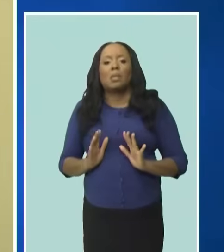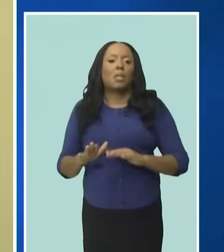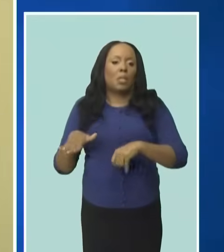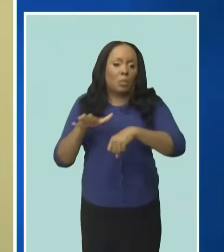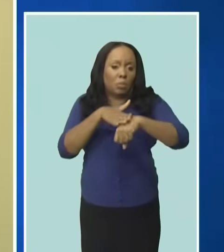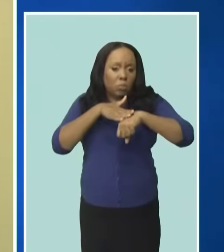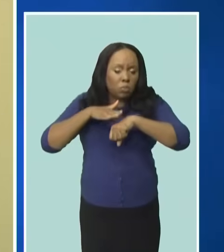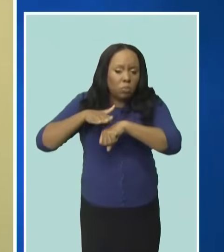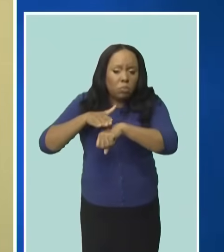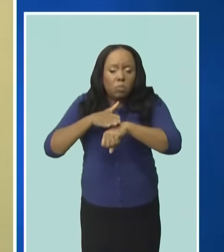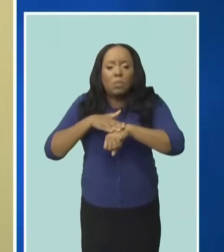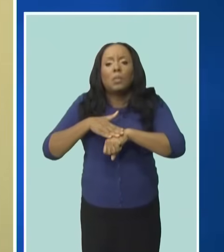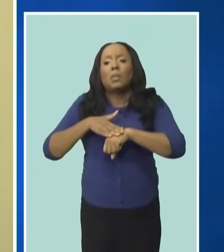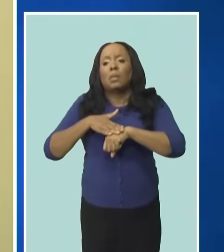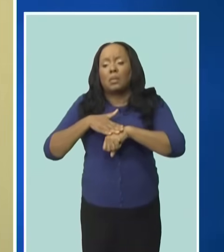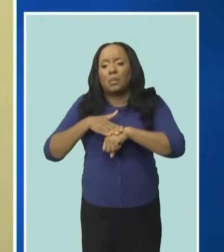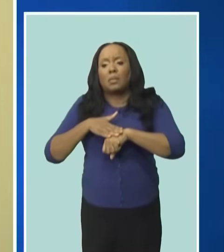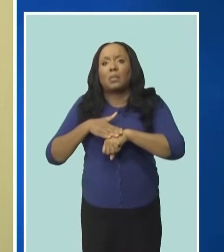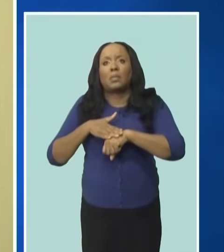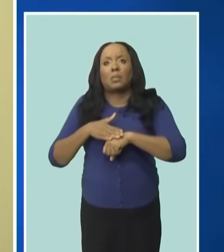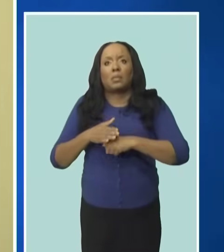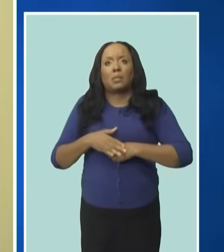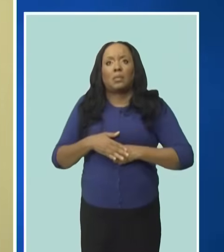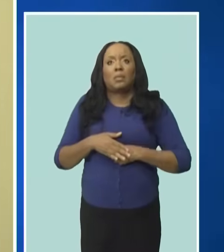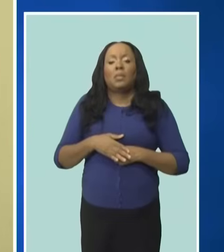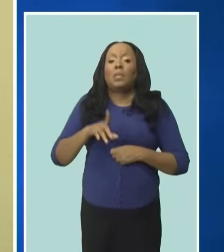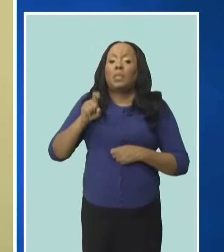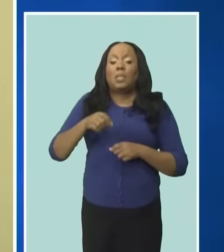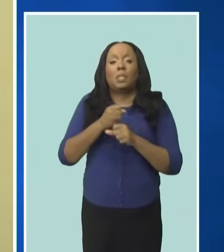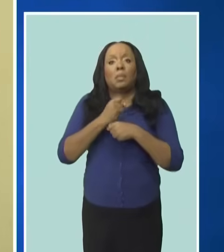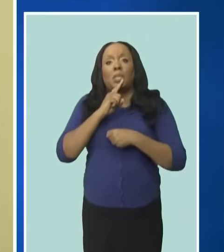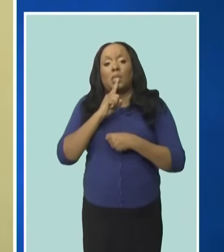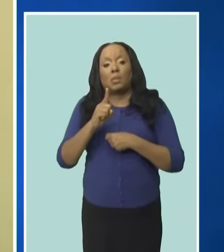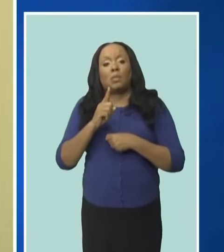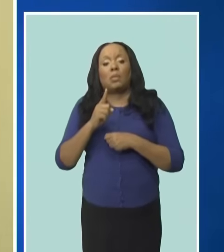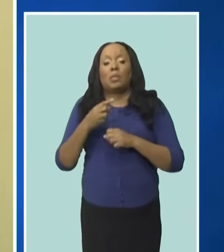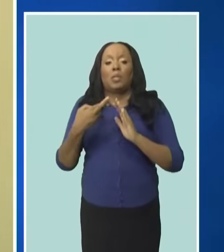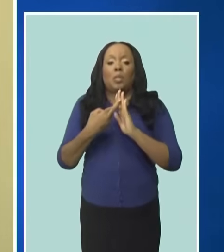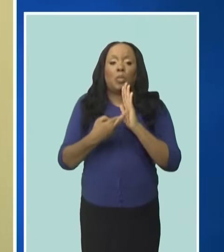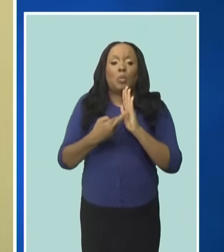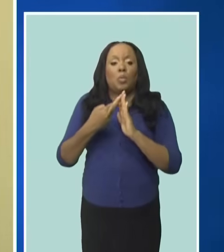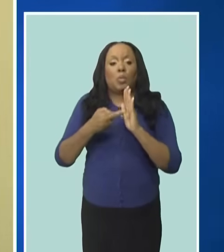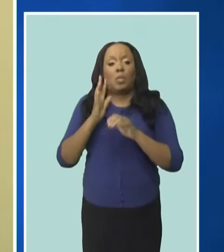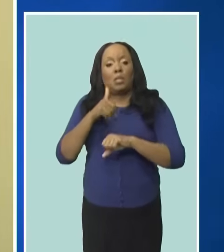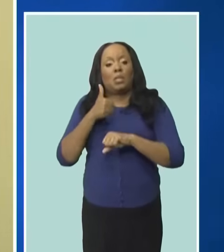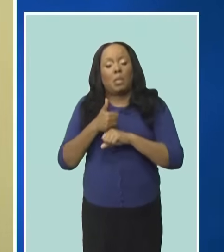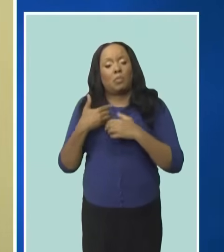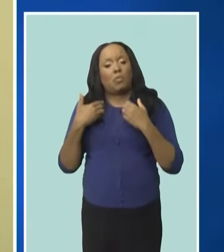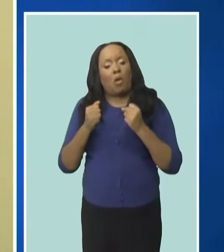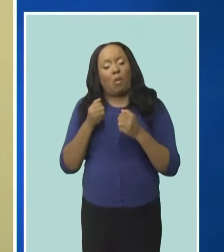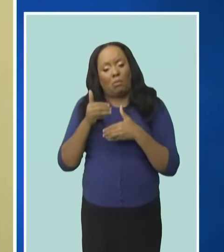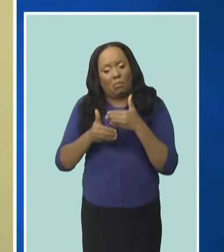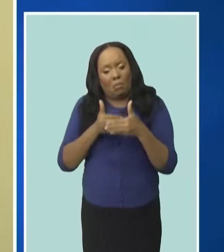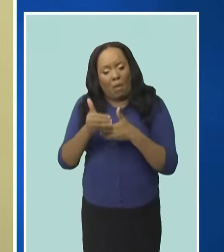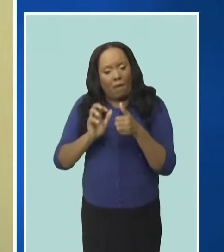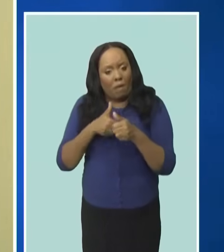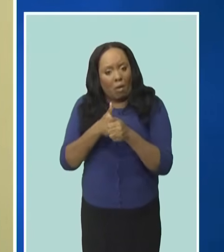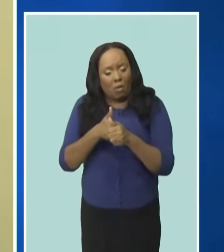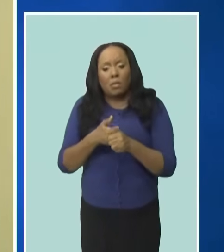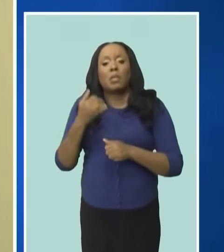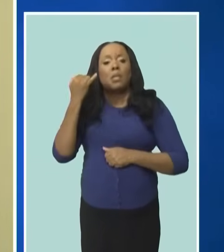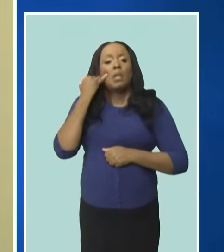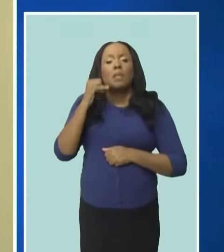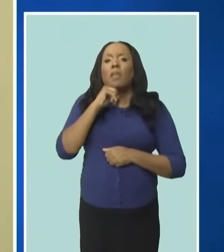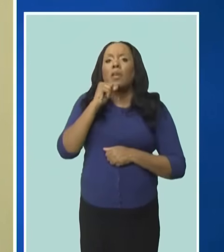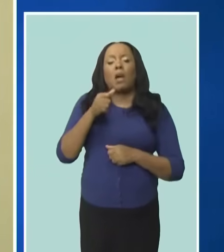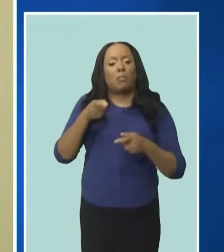cautions against any unregulated process. It is our belief that if the process is not